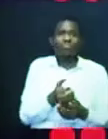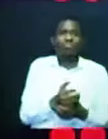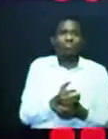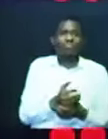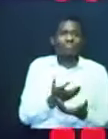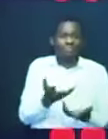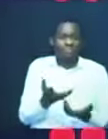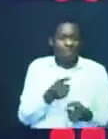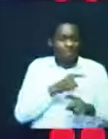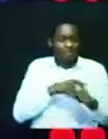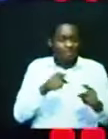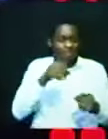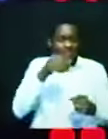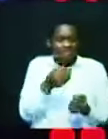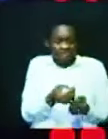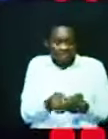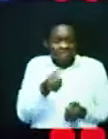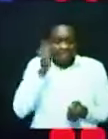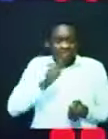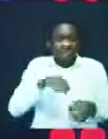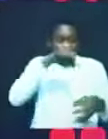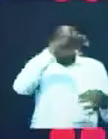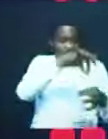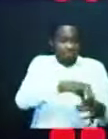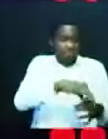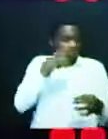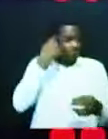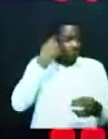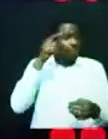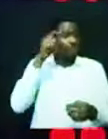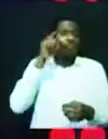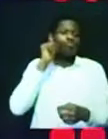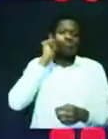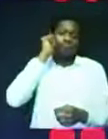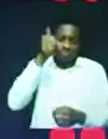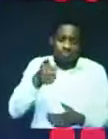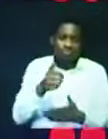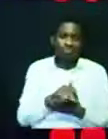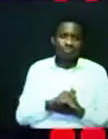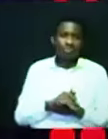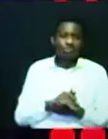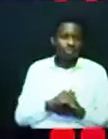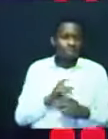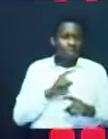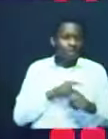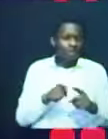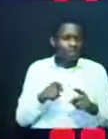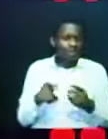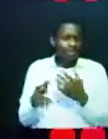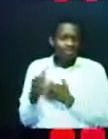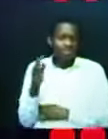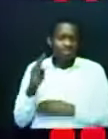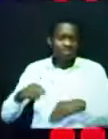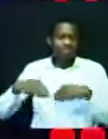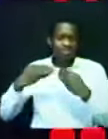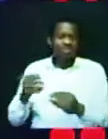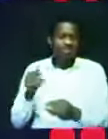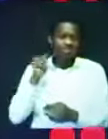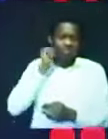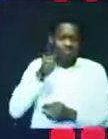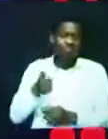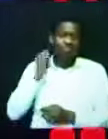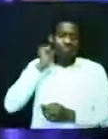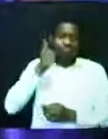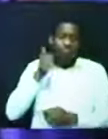against tomorrow. But he gives us our daily bread. Daily he gives us bread. So